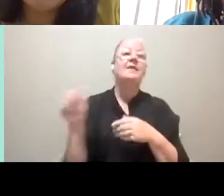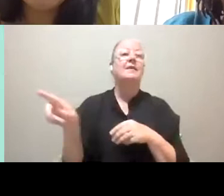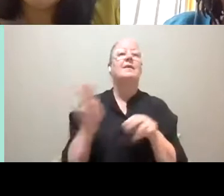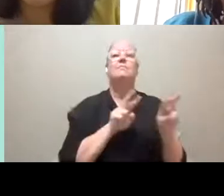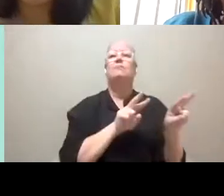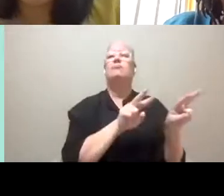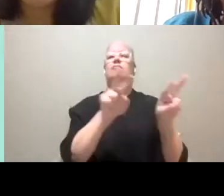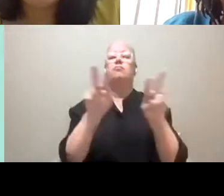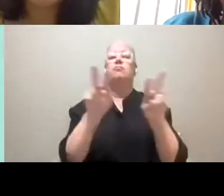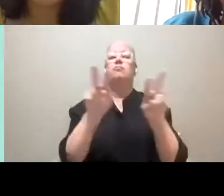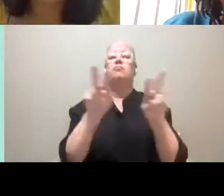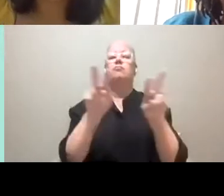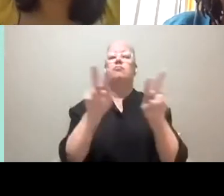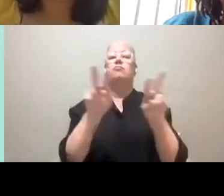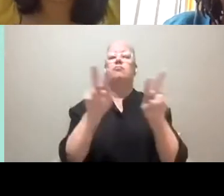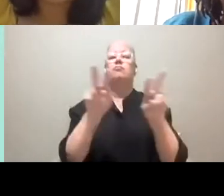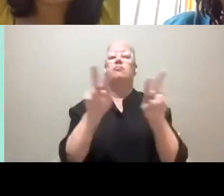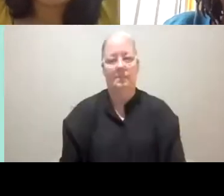from